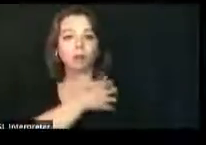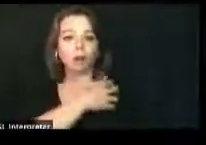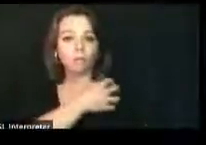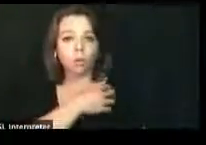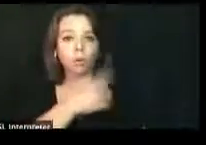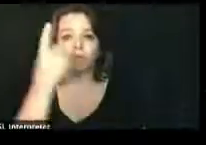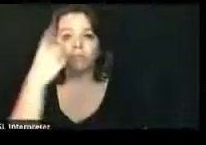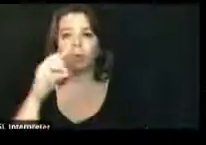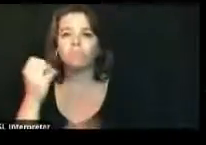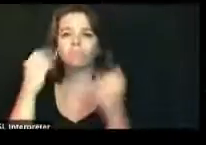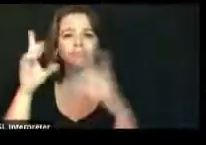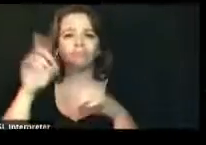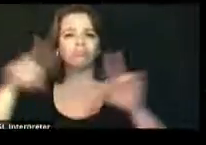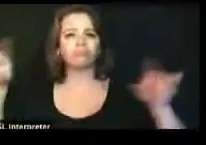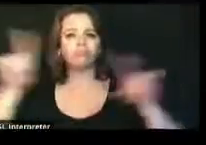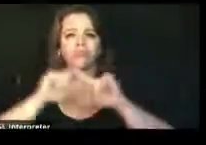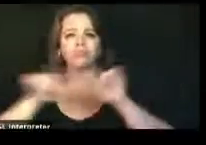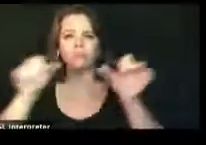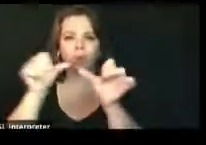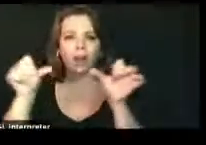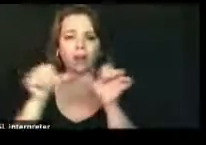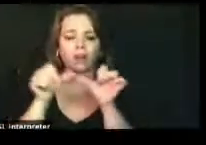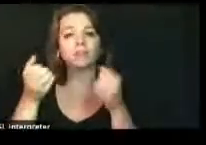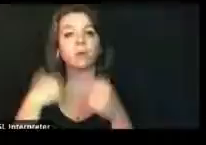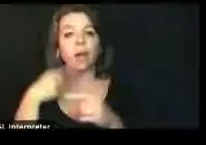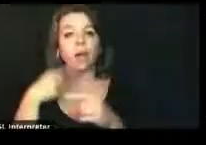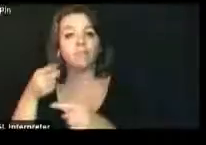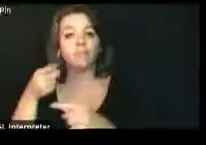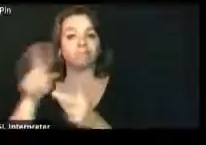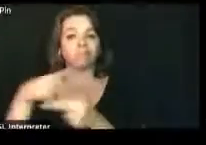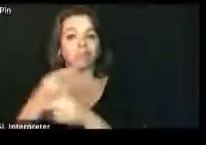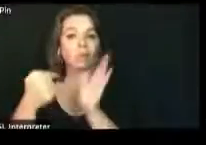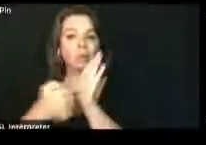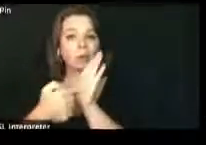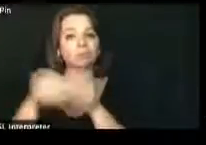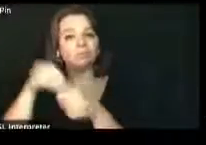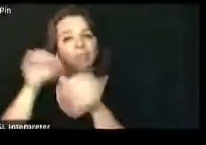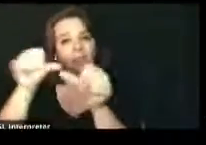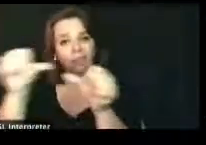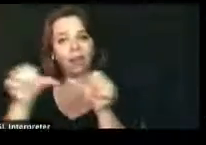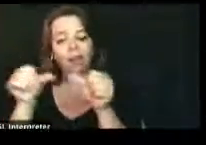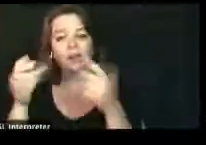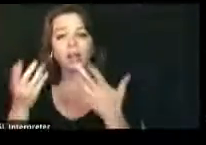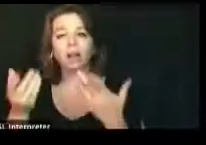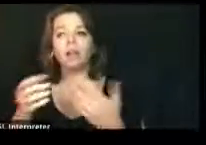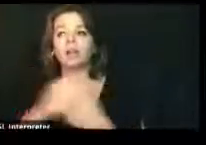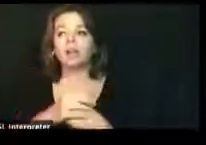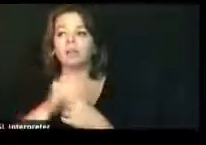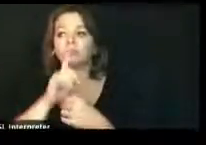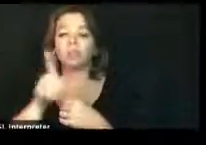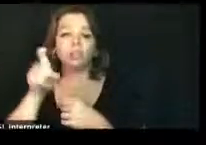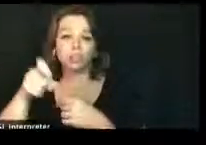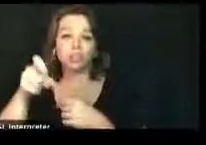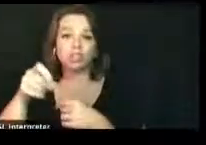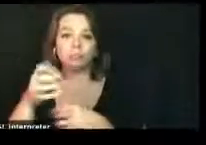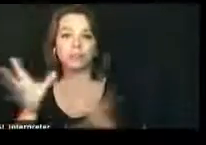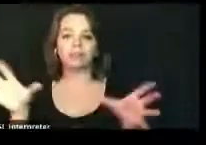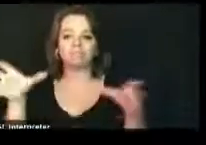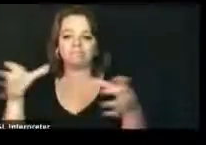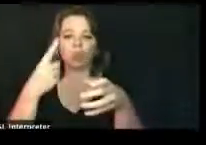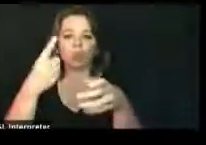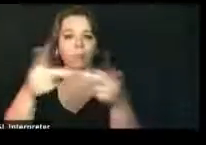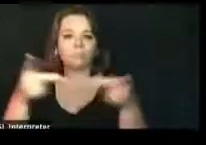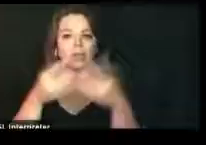different areas in which having this representation in this area should be in a single place. Right now we're